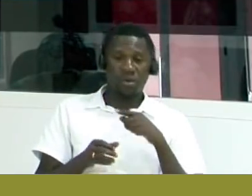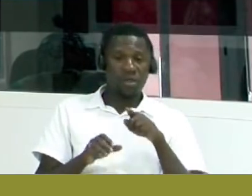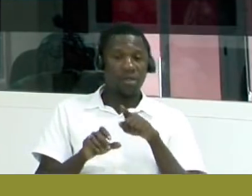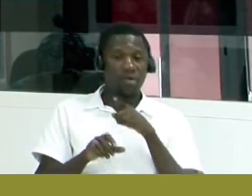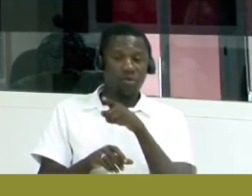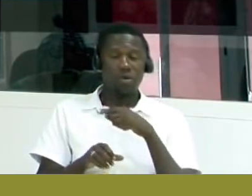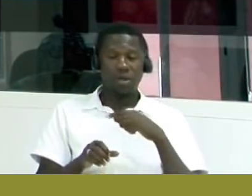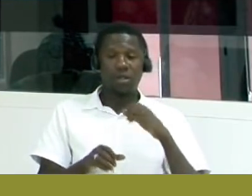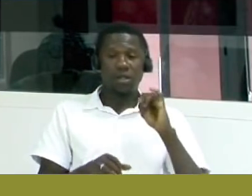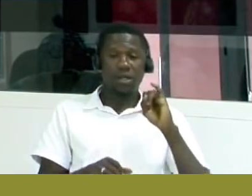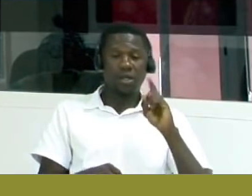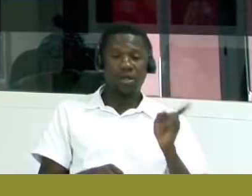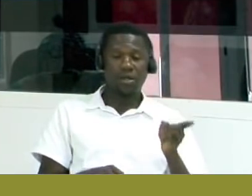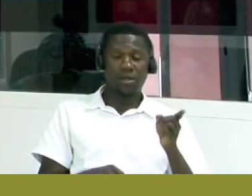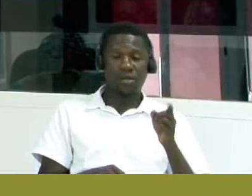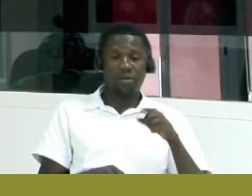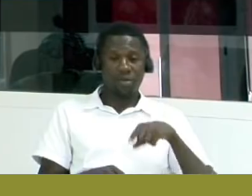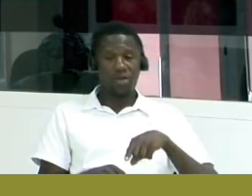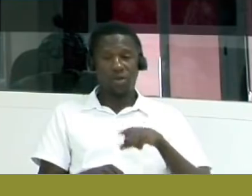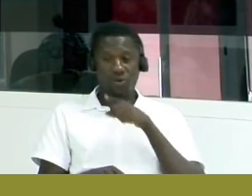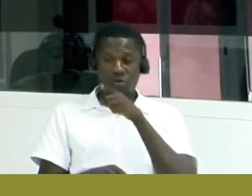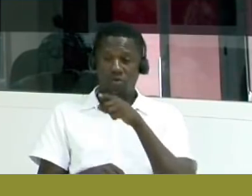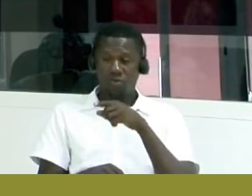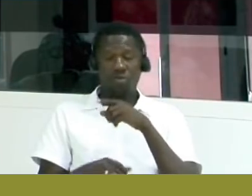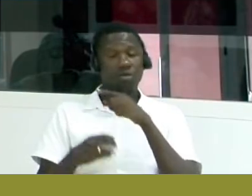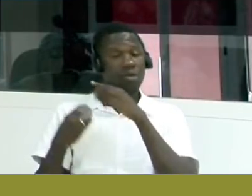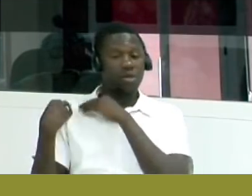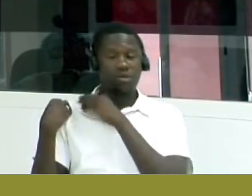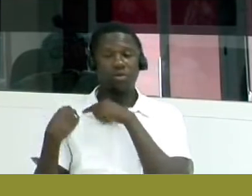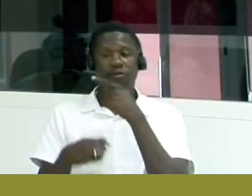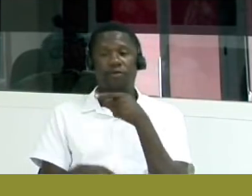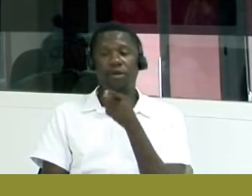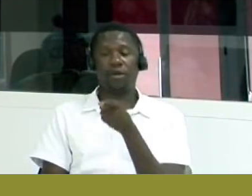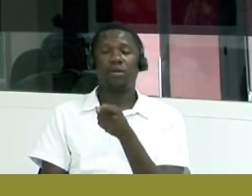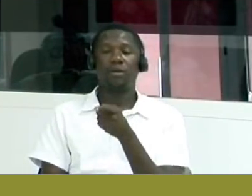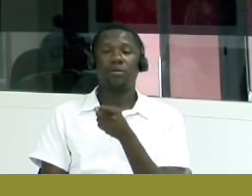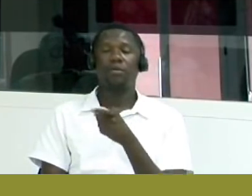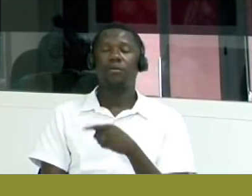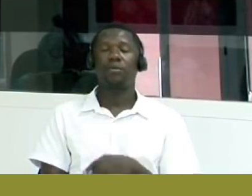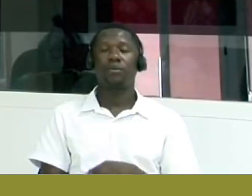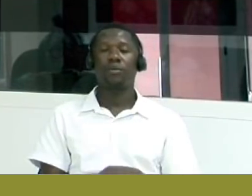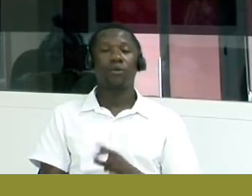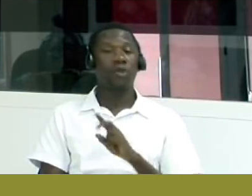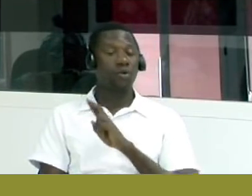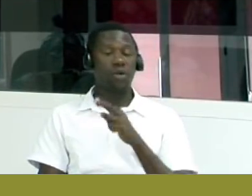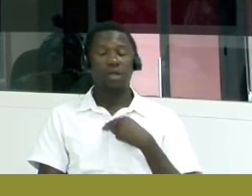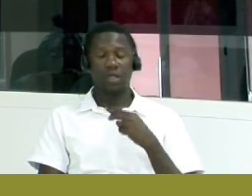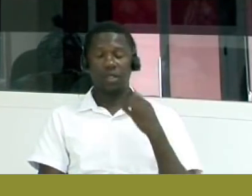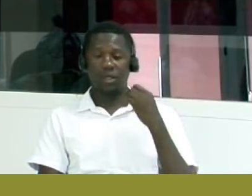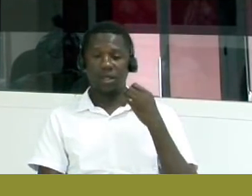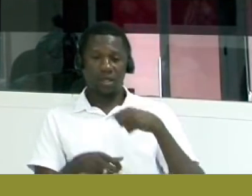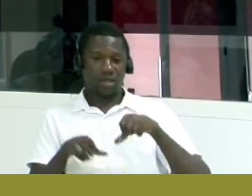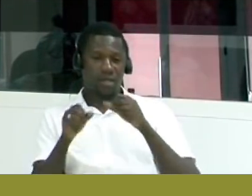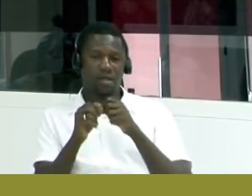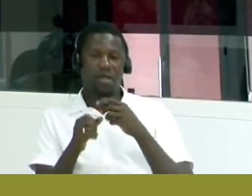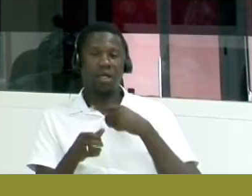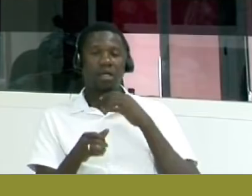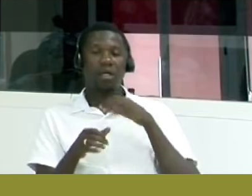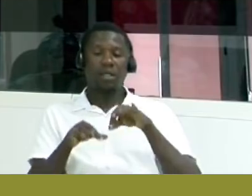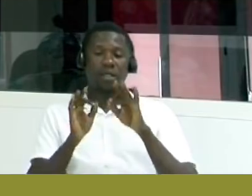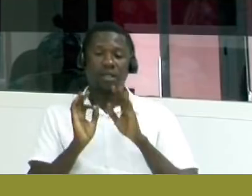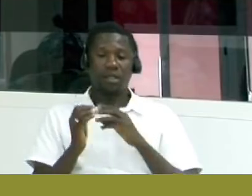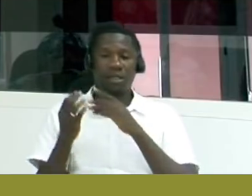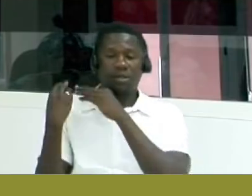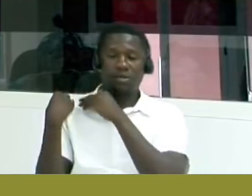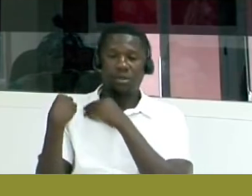IGP, you would be responsible, wouldn't you? Not in that sense. I take responsibility as the head of